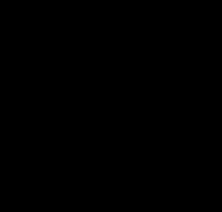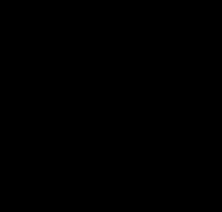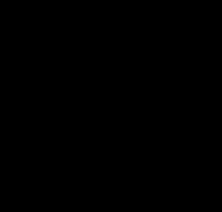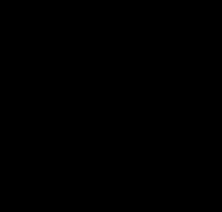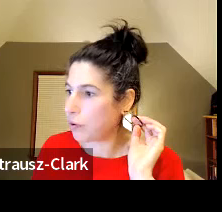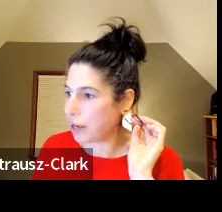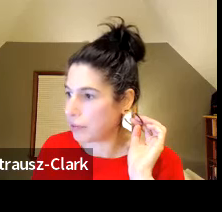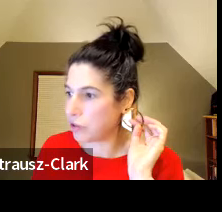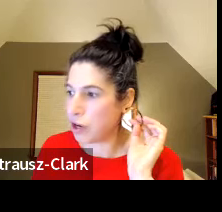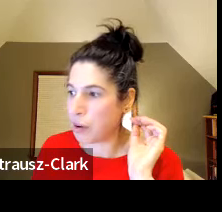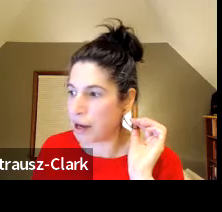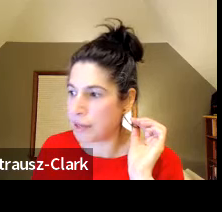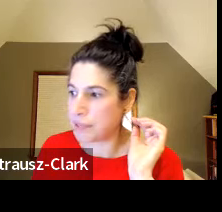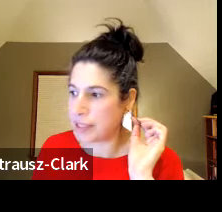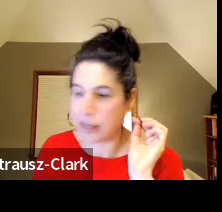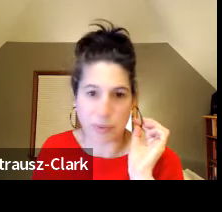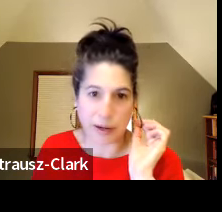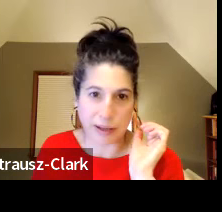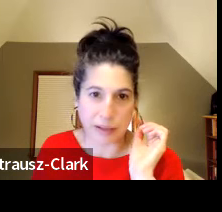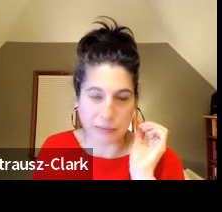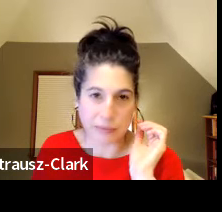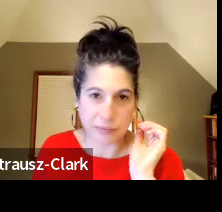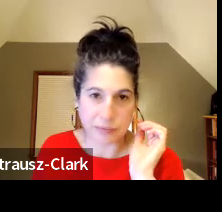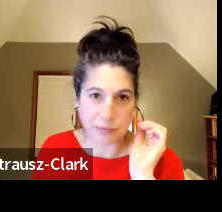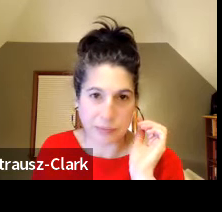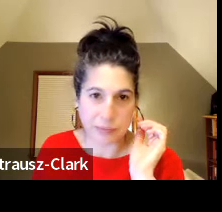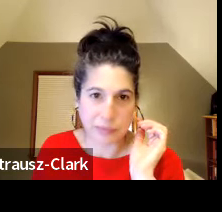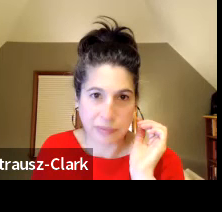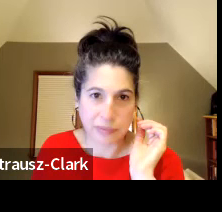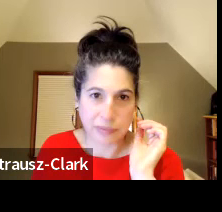Vantosh. Okay, so no Autumn, Sina, or Brenda then?